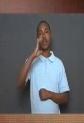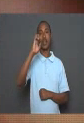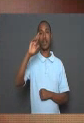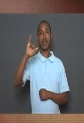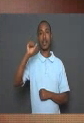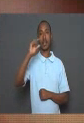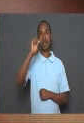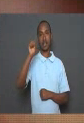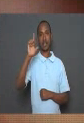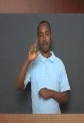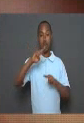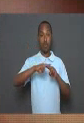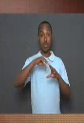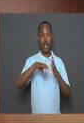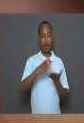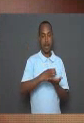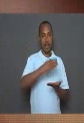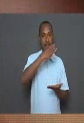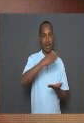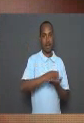crystals are put into a beaker.